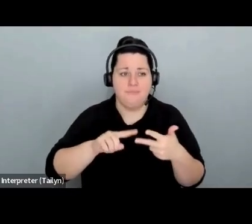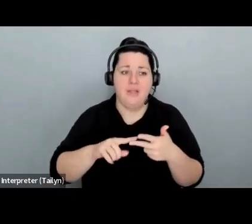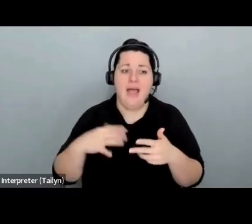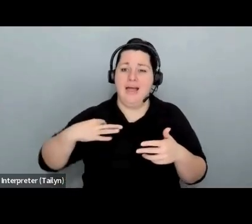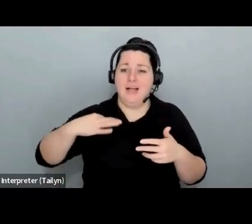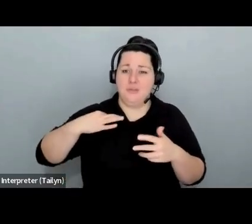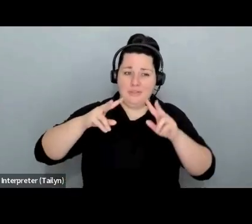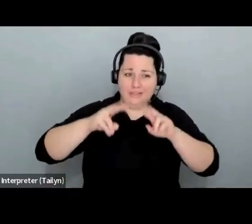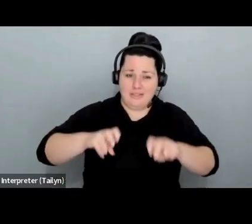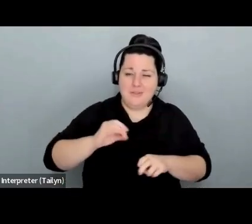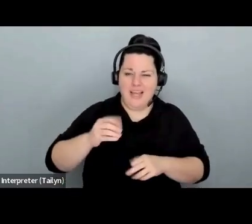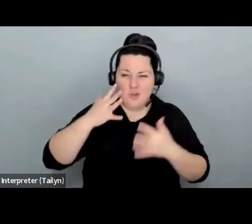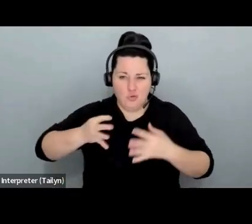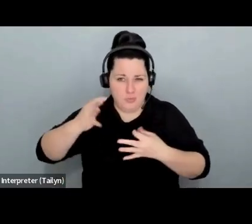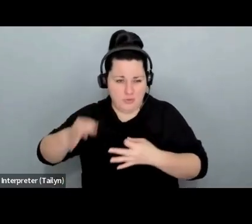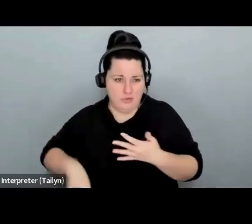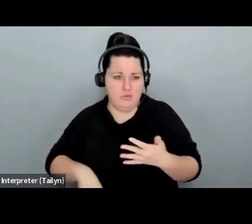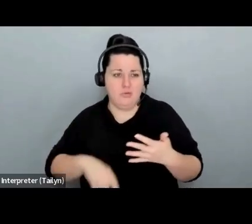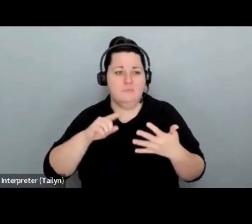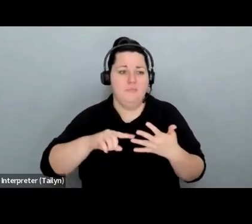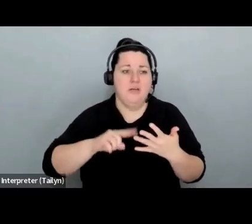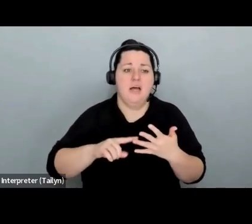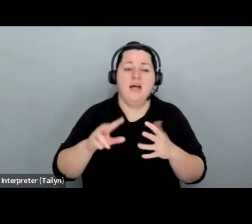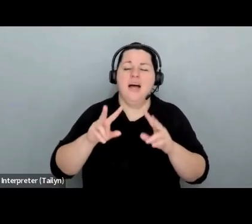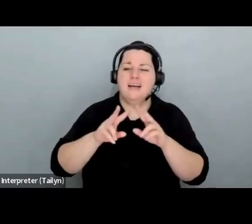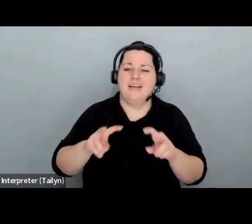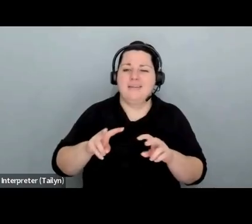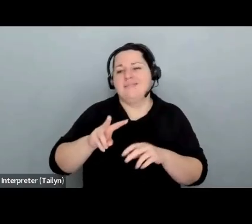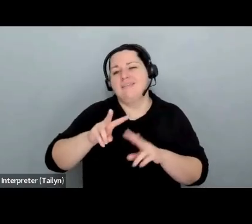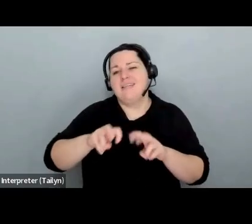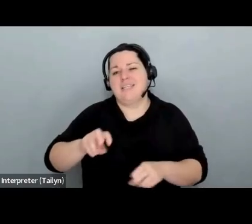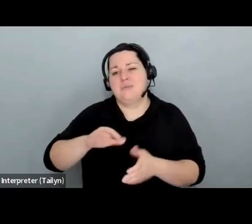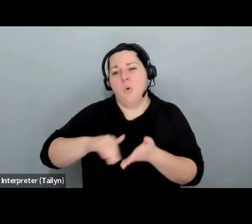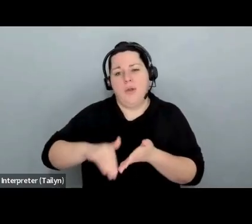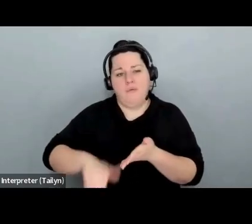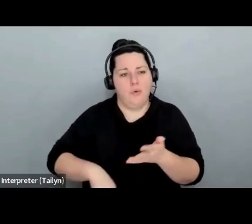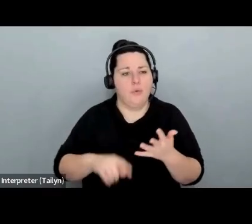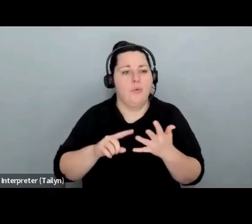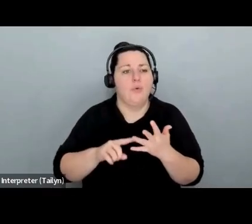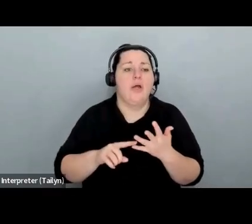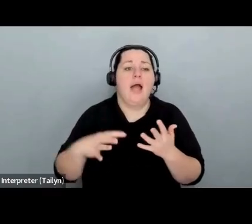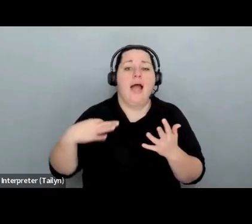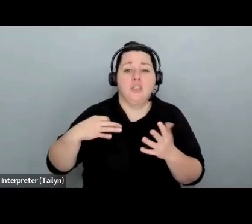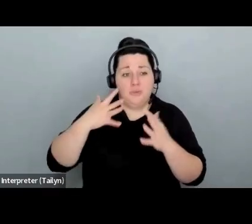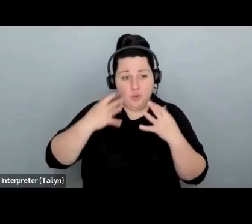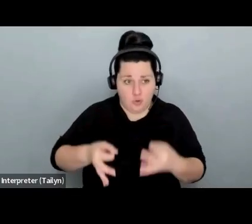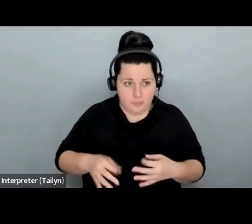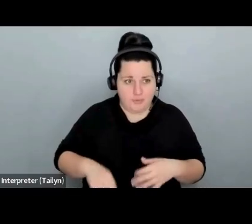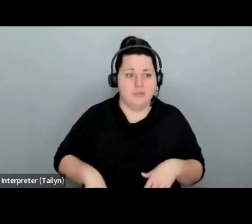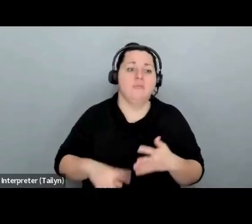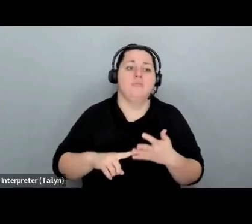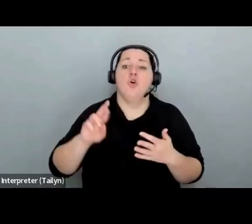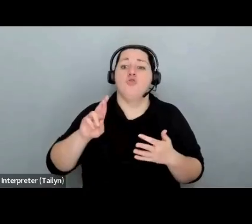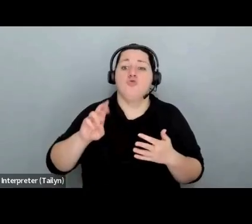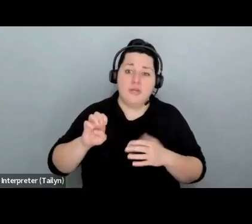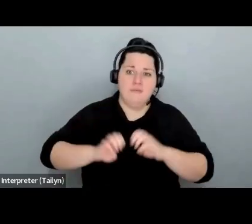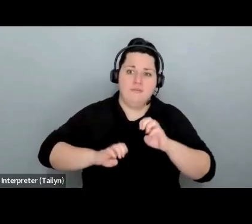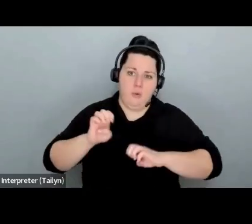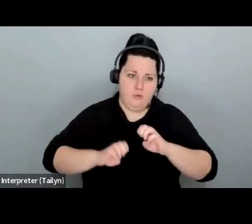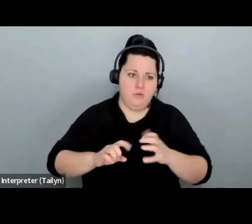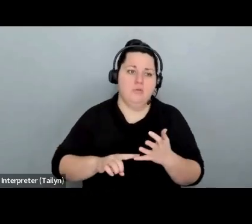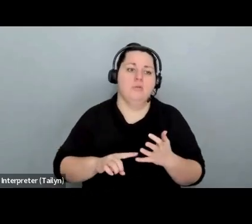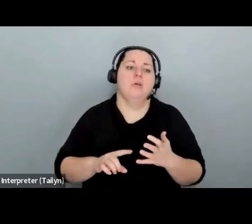eligibility assessments and determinations, assessment waiver, eligibility determined, reevaluations, and